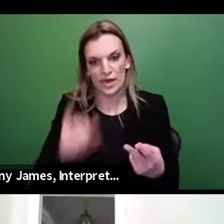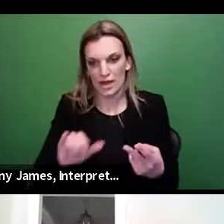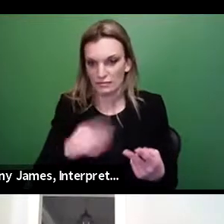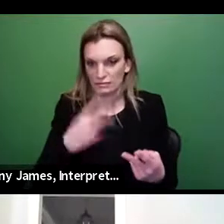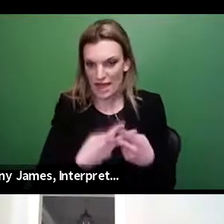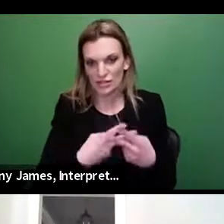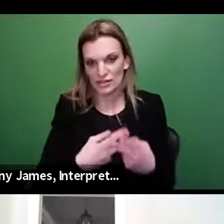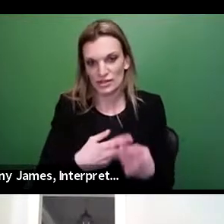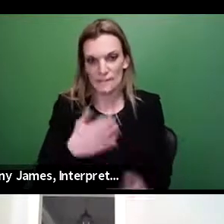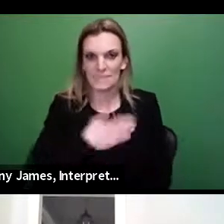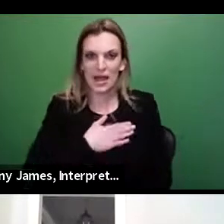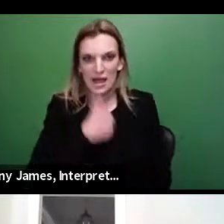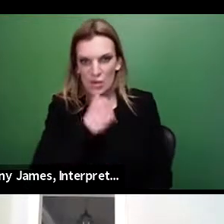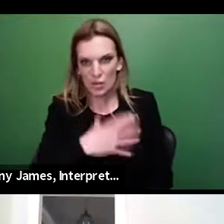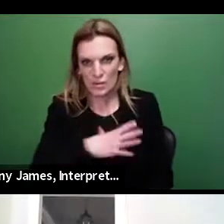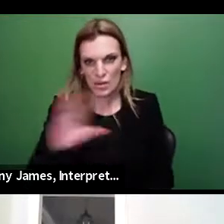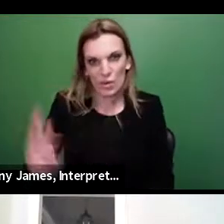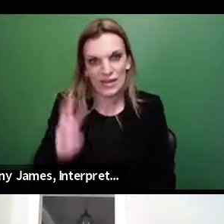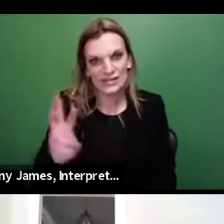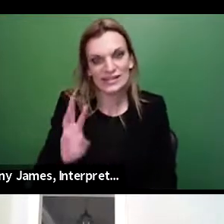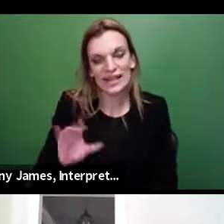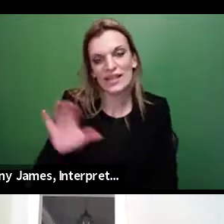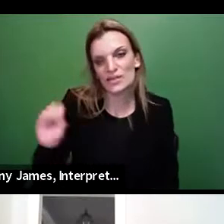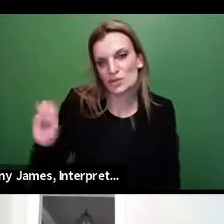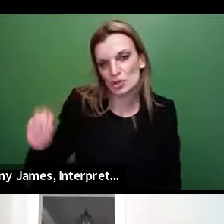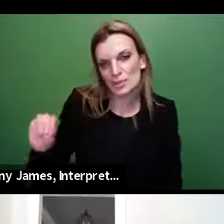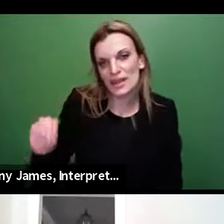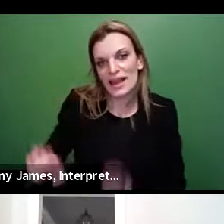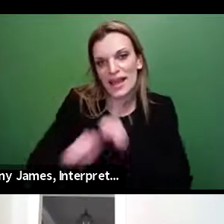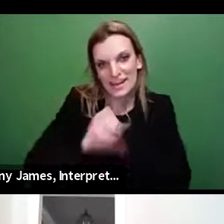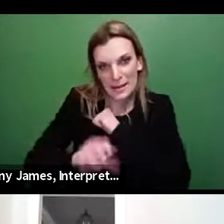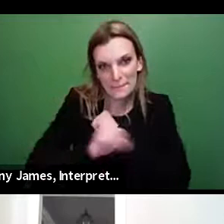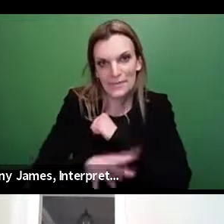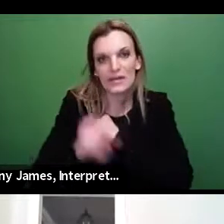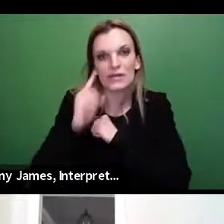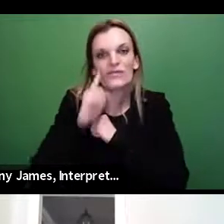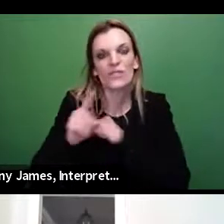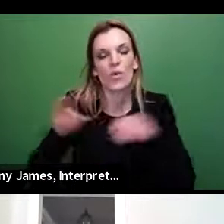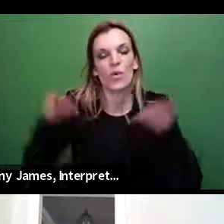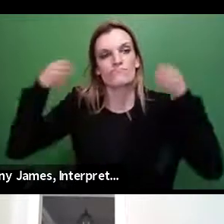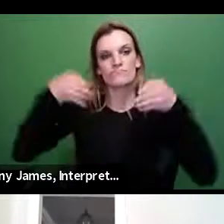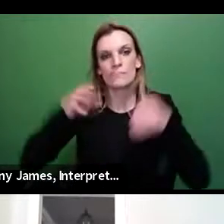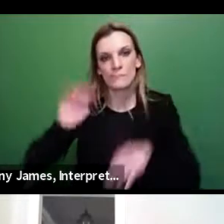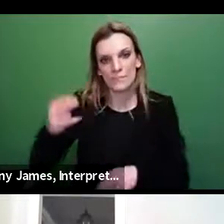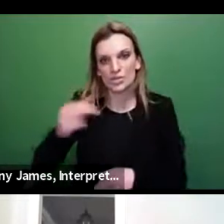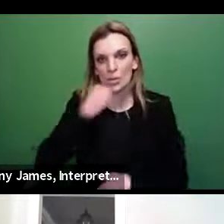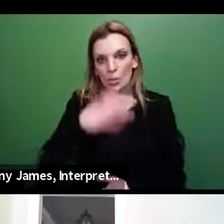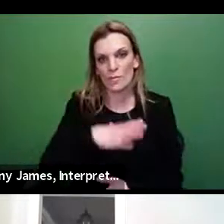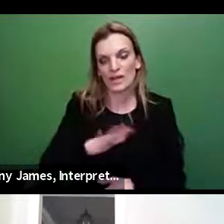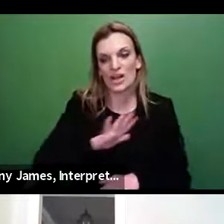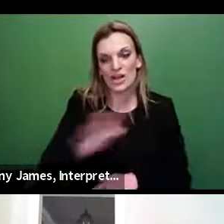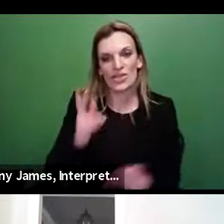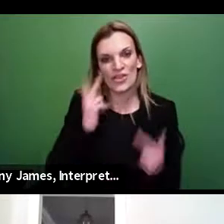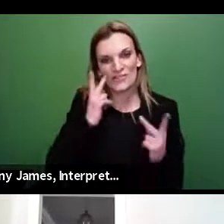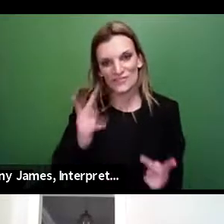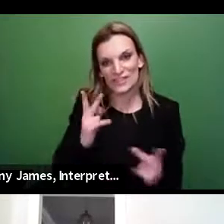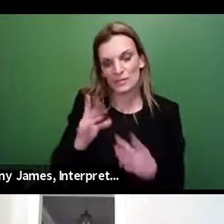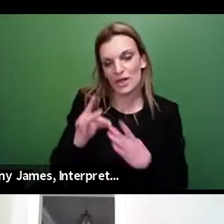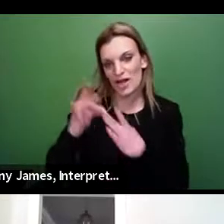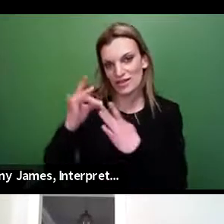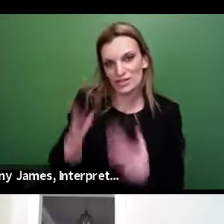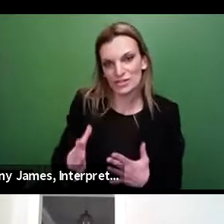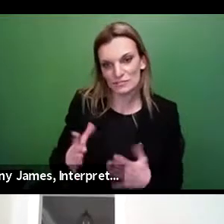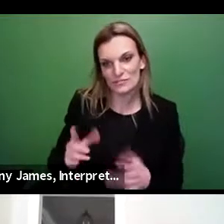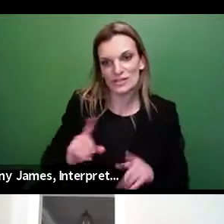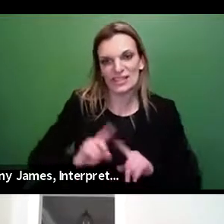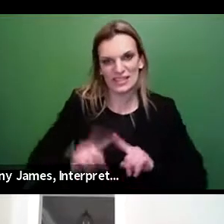Wednesday social media campaign to shine a spotlight on Michigan women and their visible and authentic leadership in the